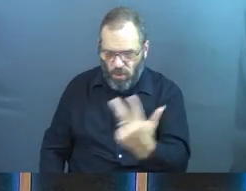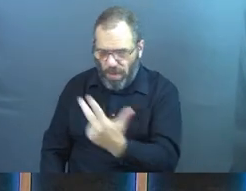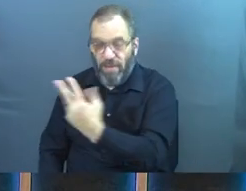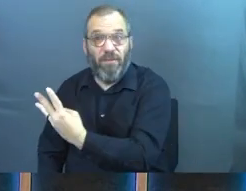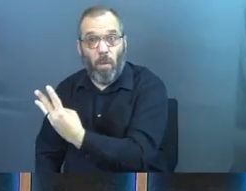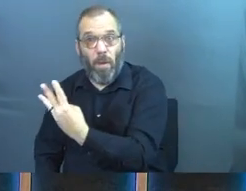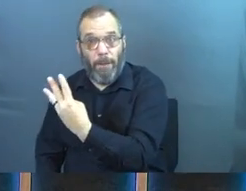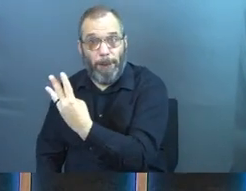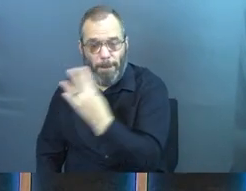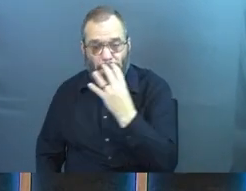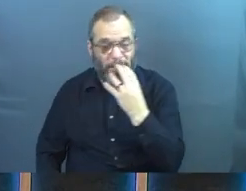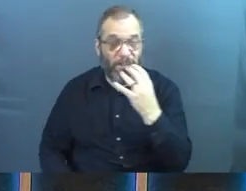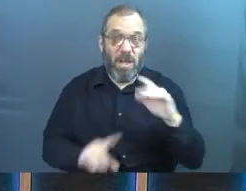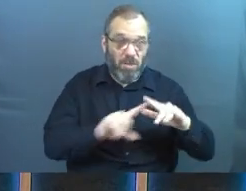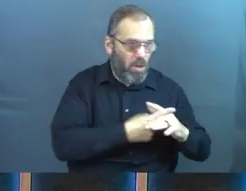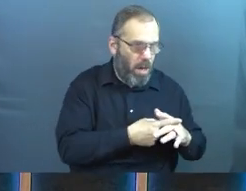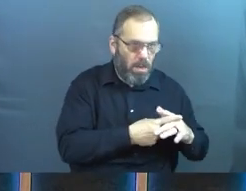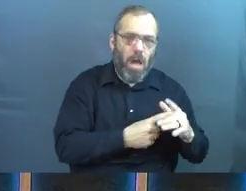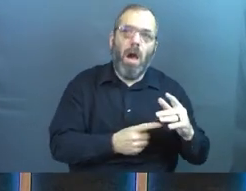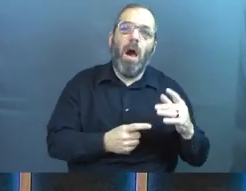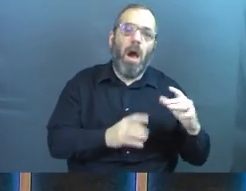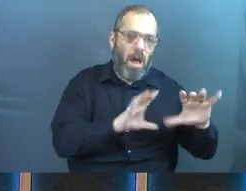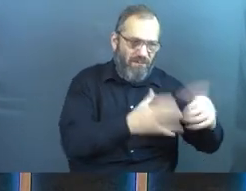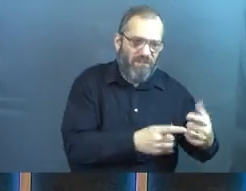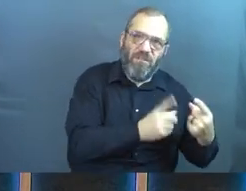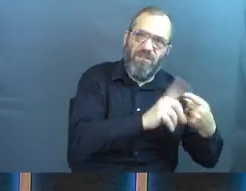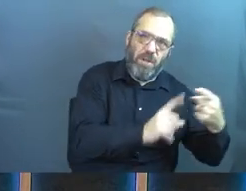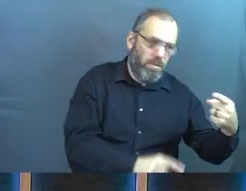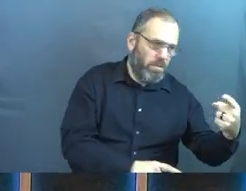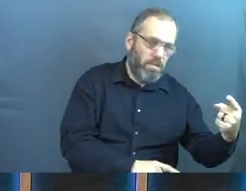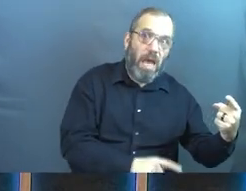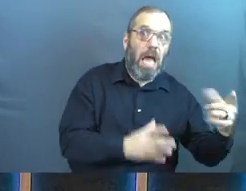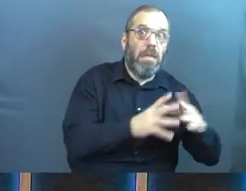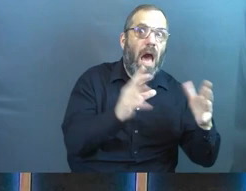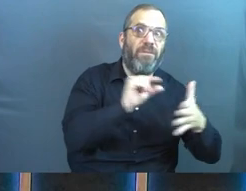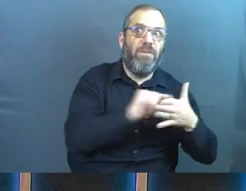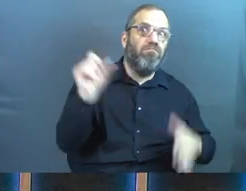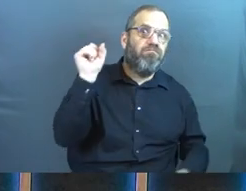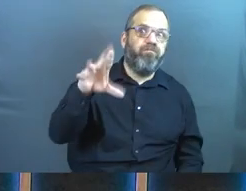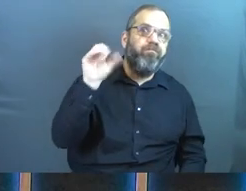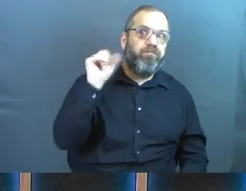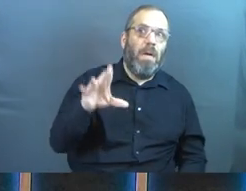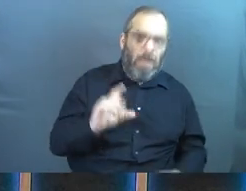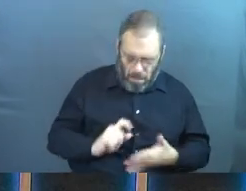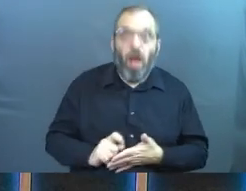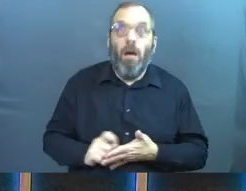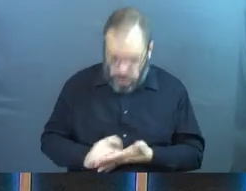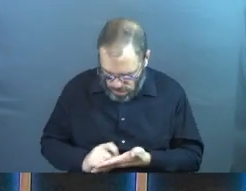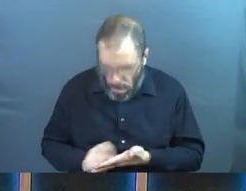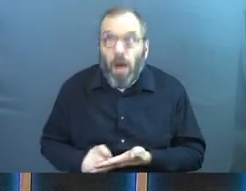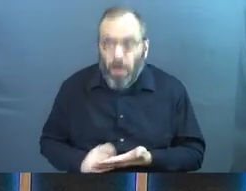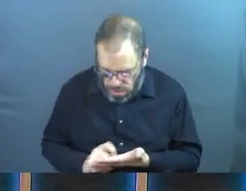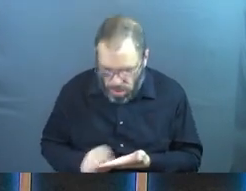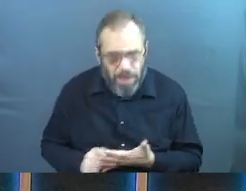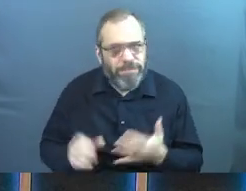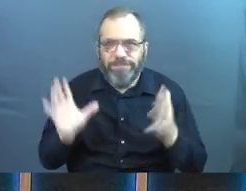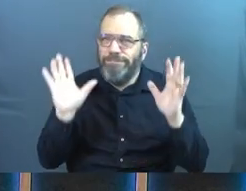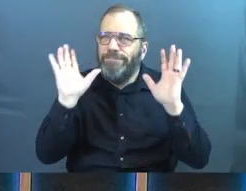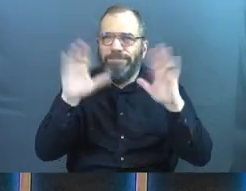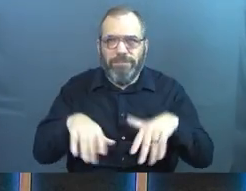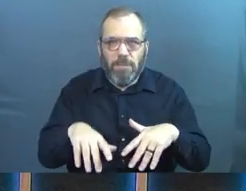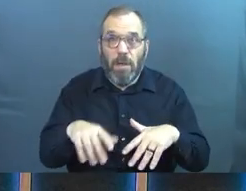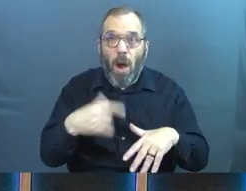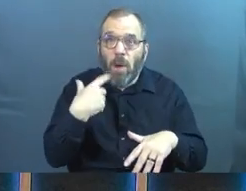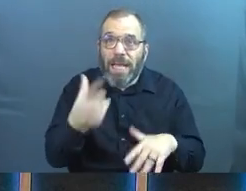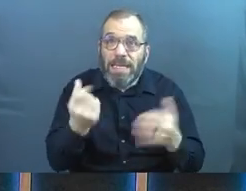4. And we're going to start right away with Act 1. And there's going to be a lot of verses. You are probably not going to be able to write them all down because there's too much.